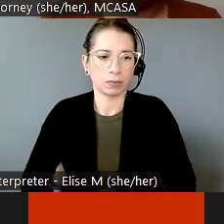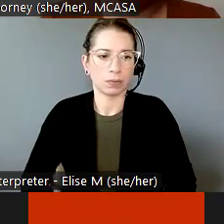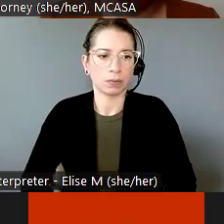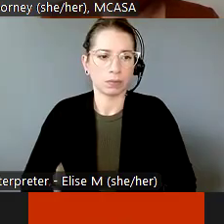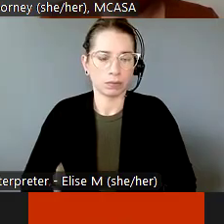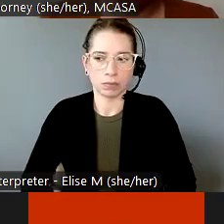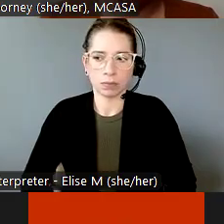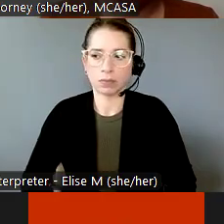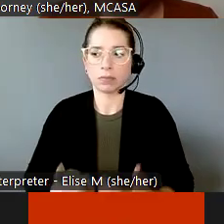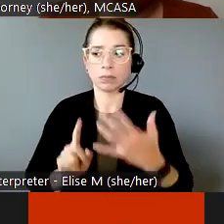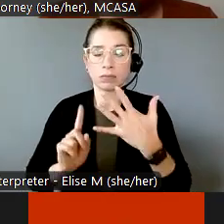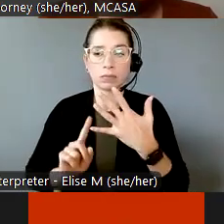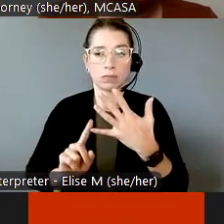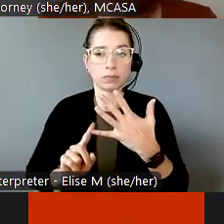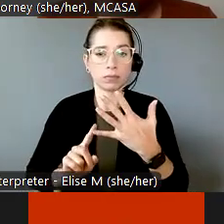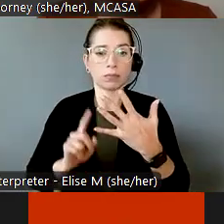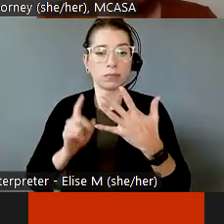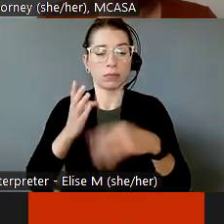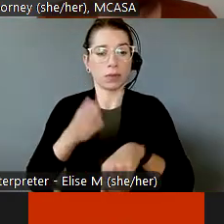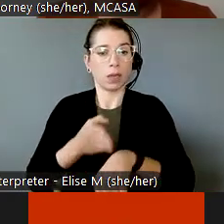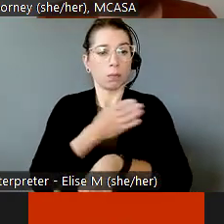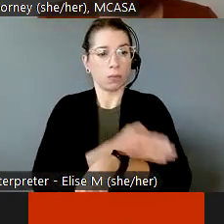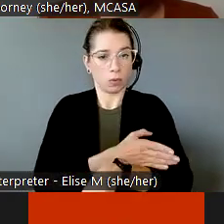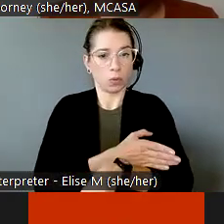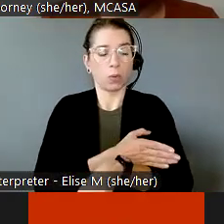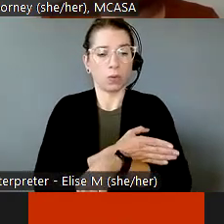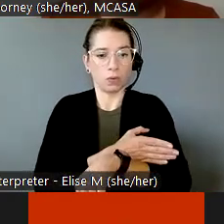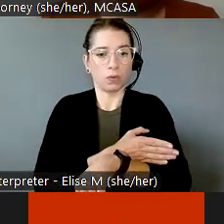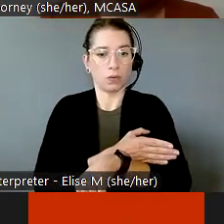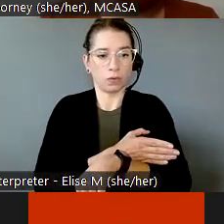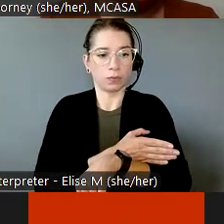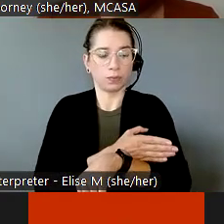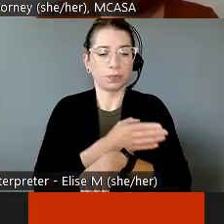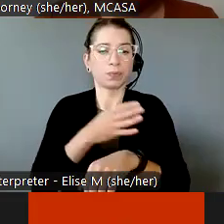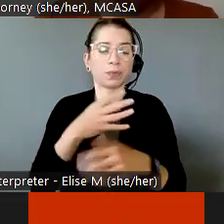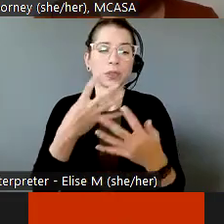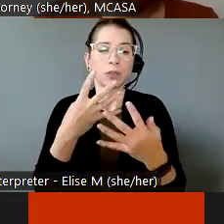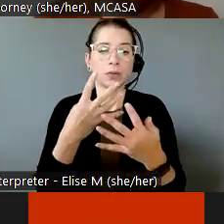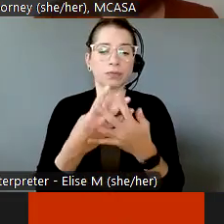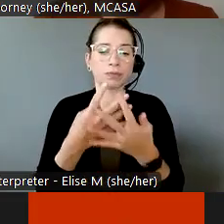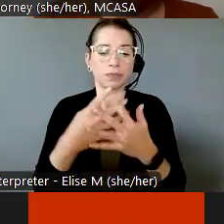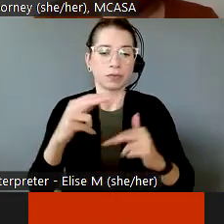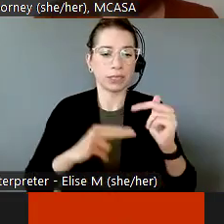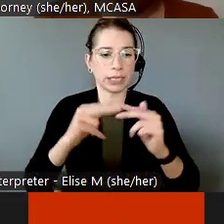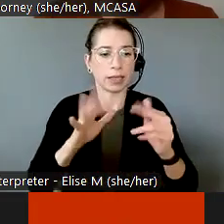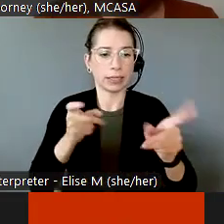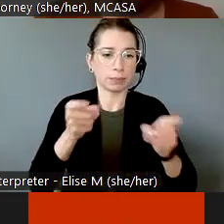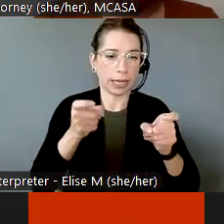Five, to improve the management and administration of correctional facilities.